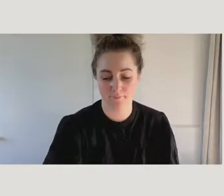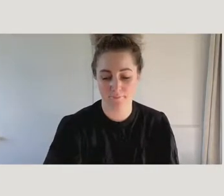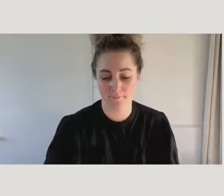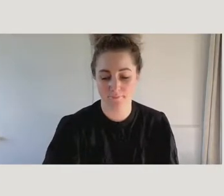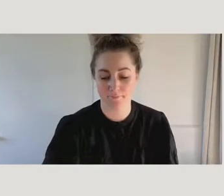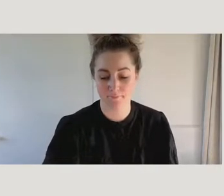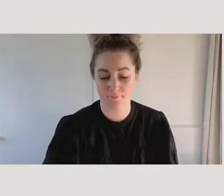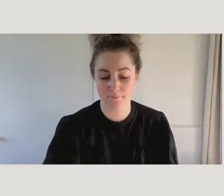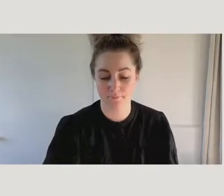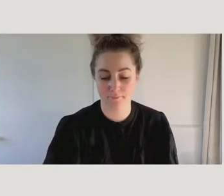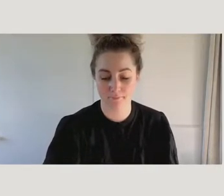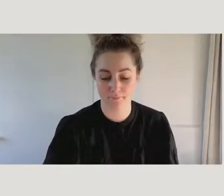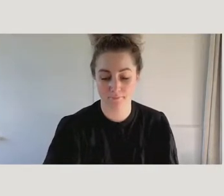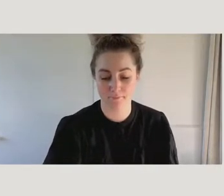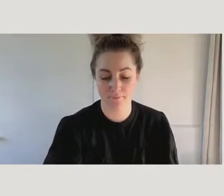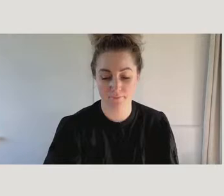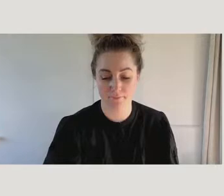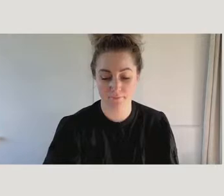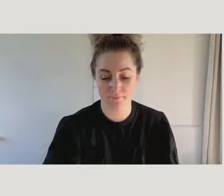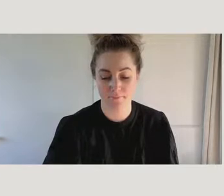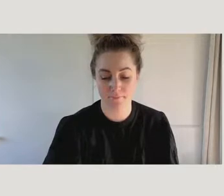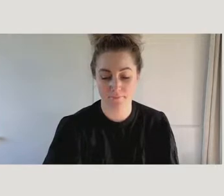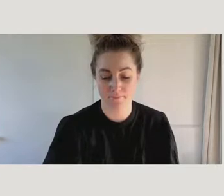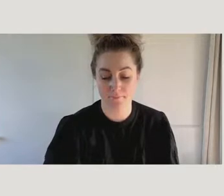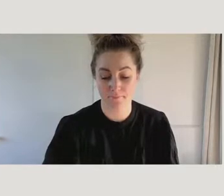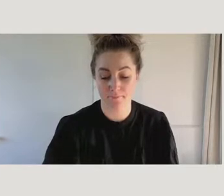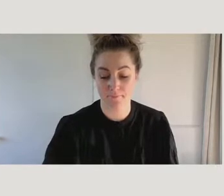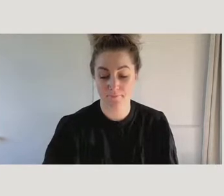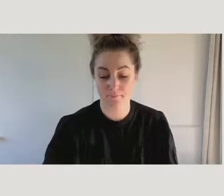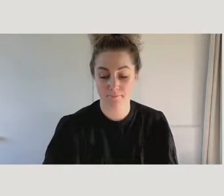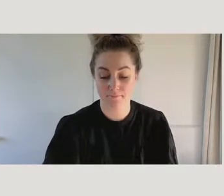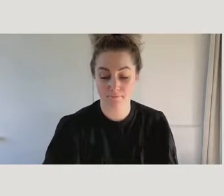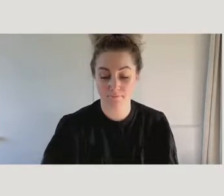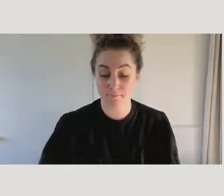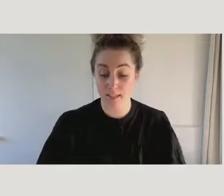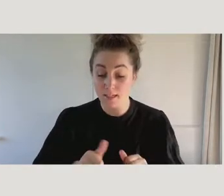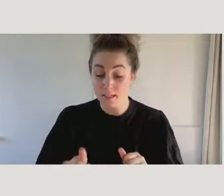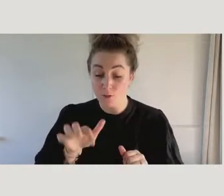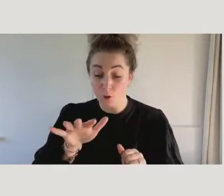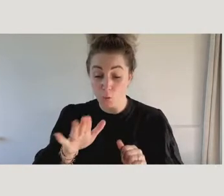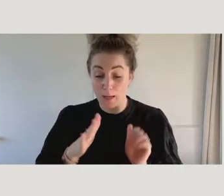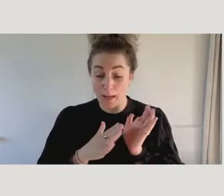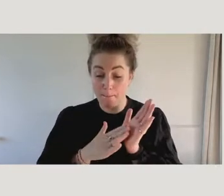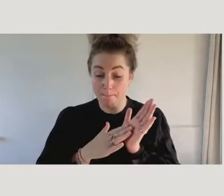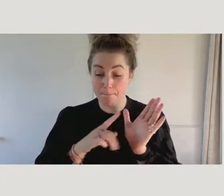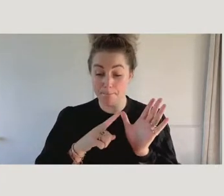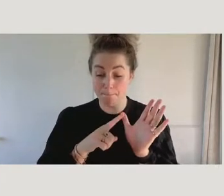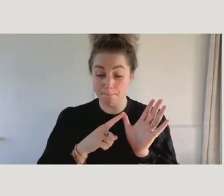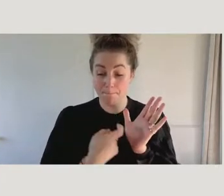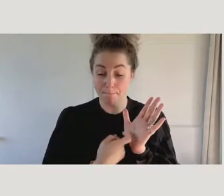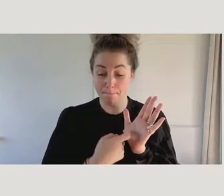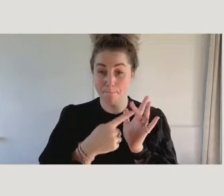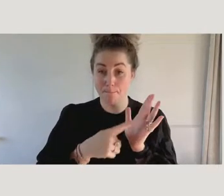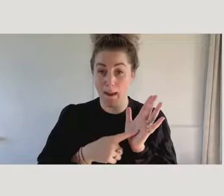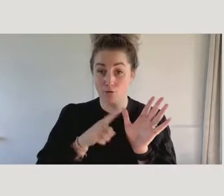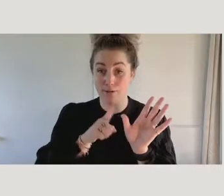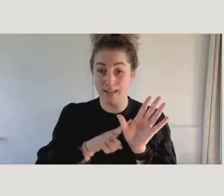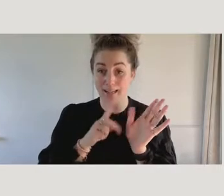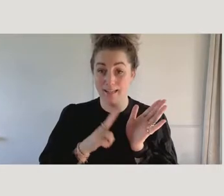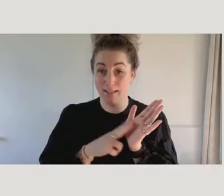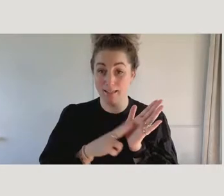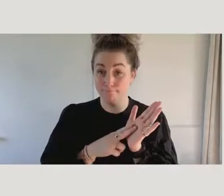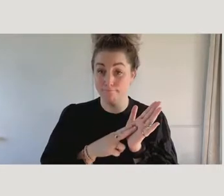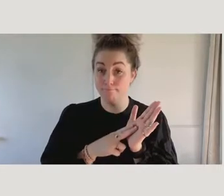uh uh Marilyn kolhasi Maryland was the chair